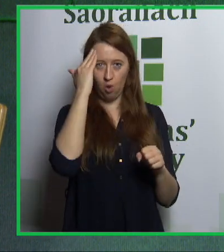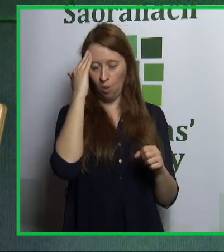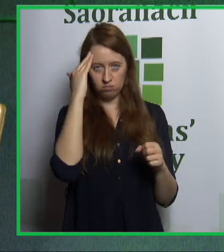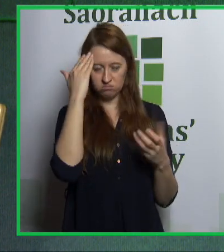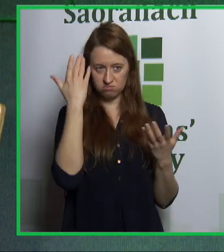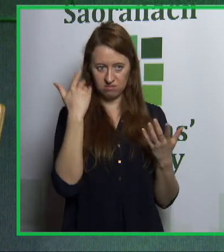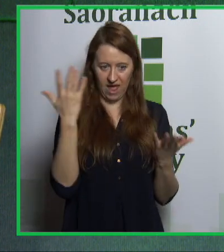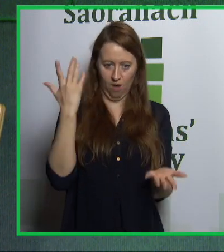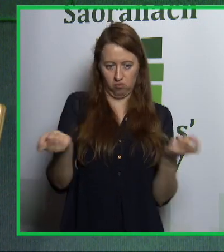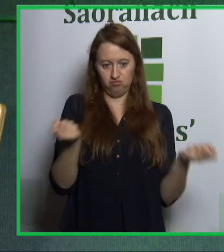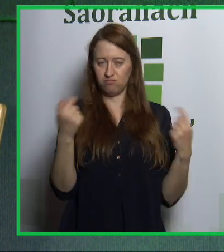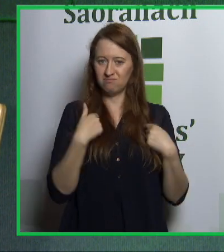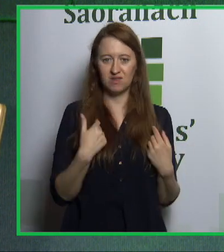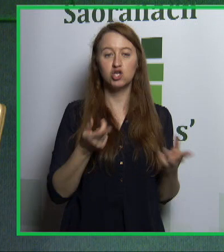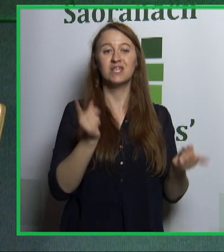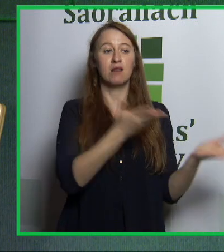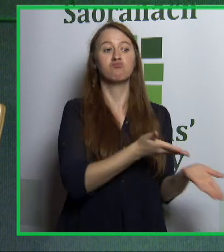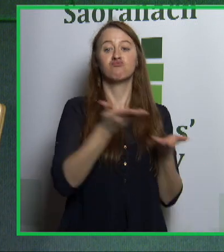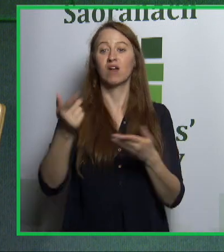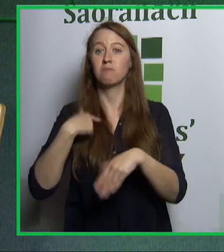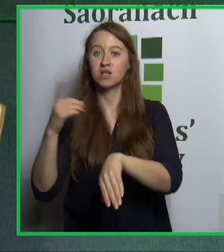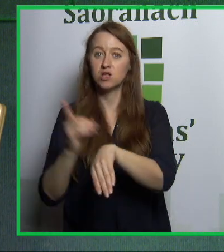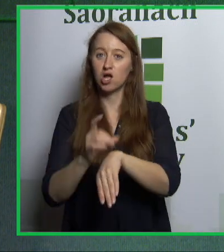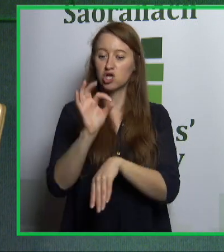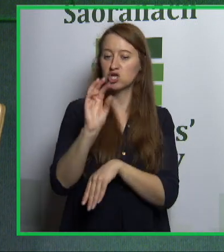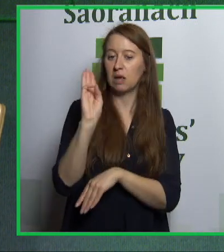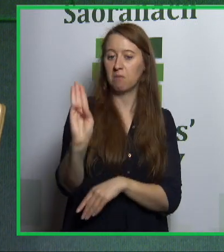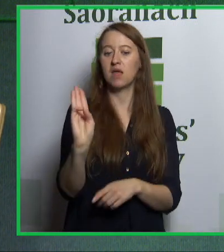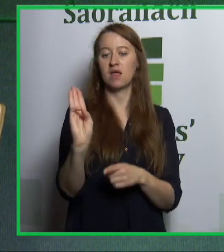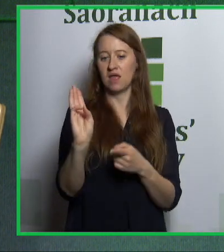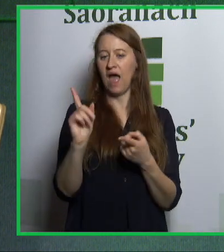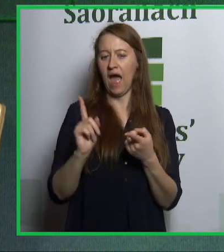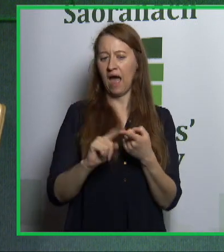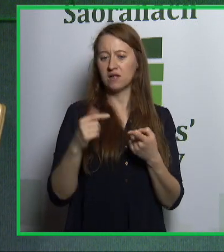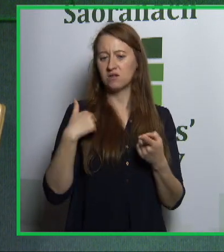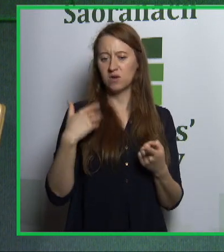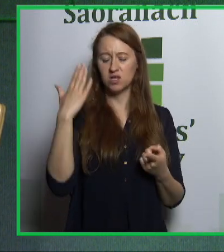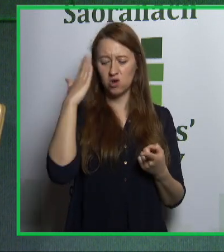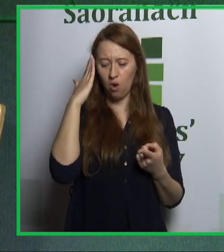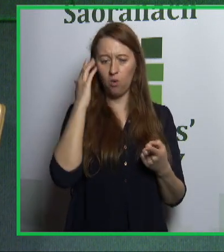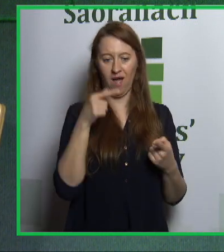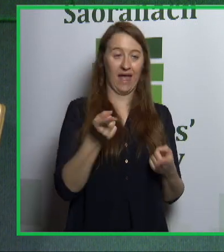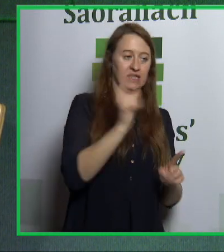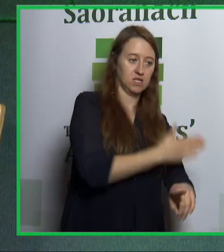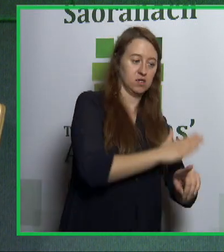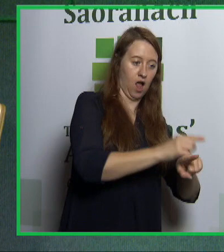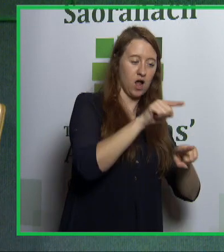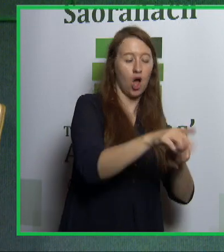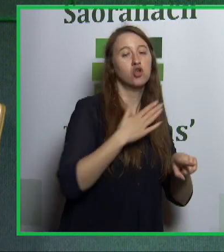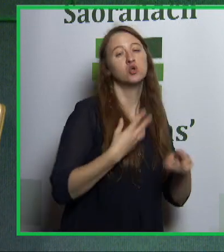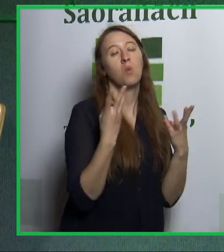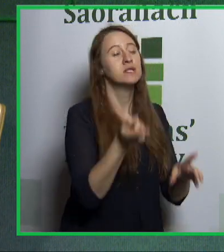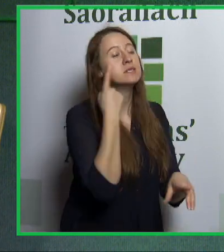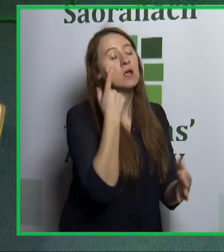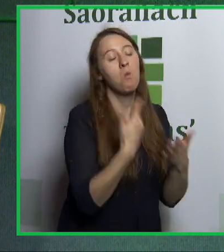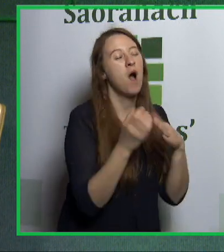a GP. I wasn't, you know, if you look at the stages of addiction from experimental to